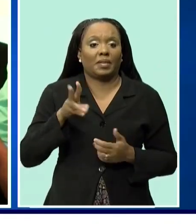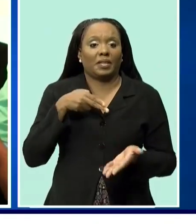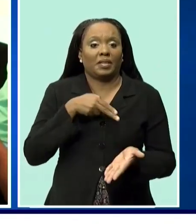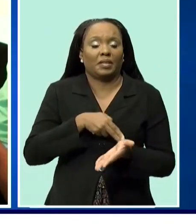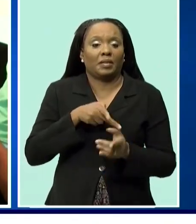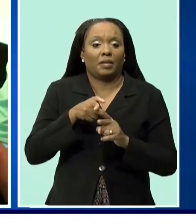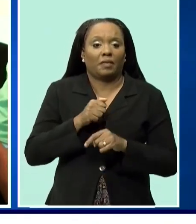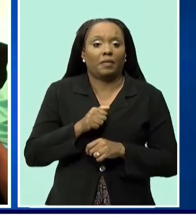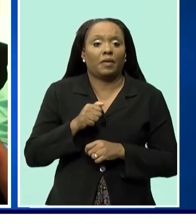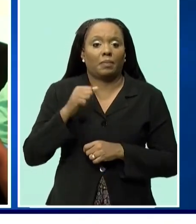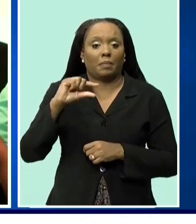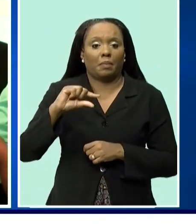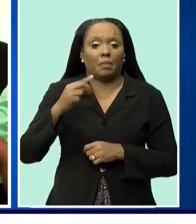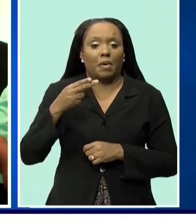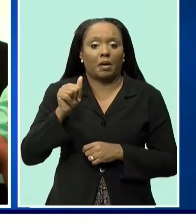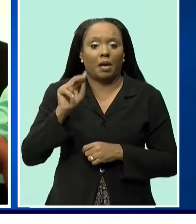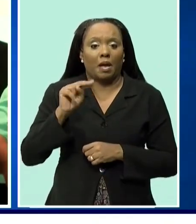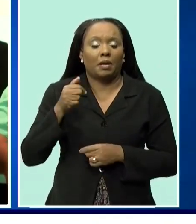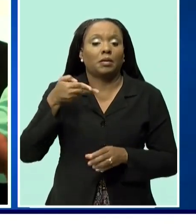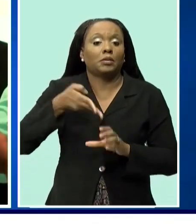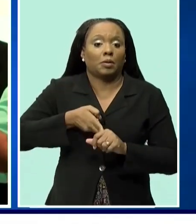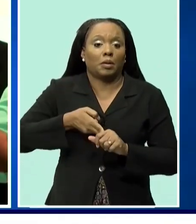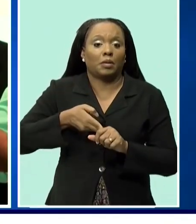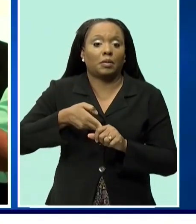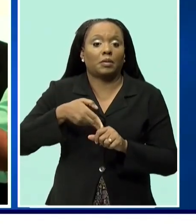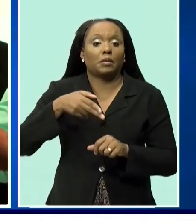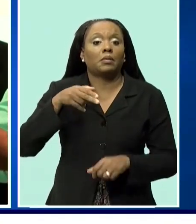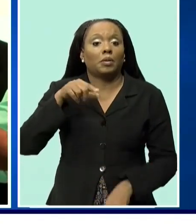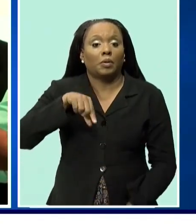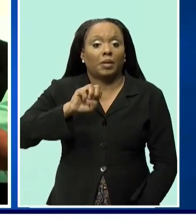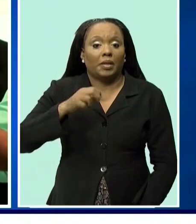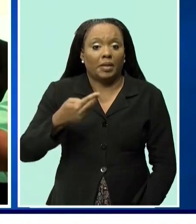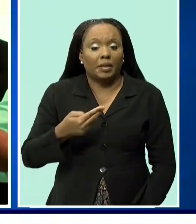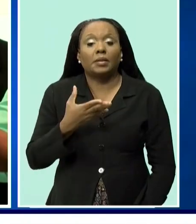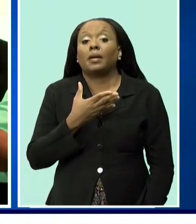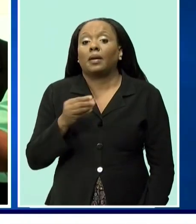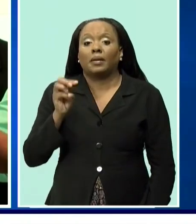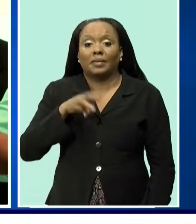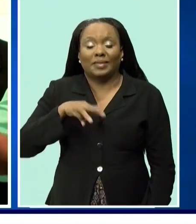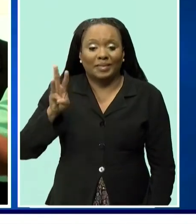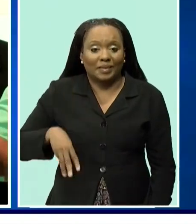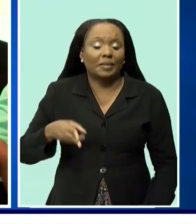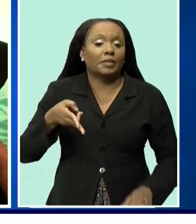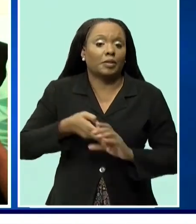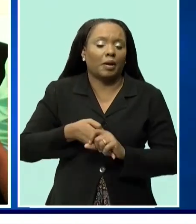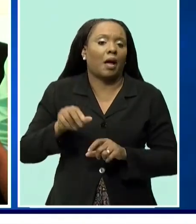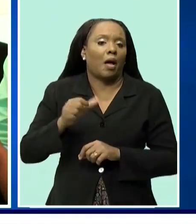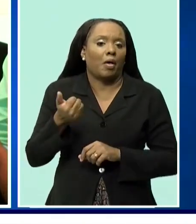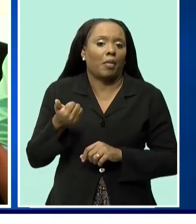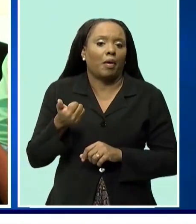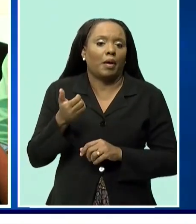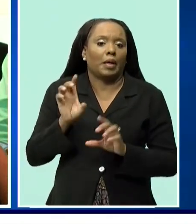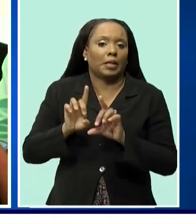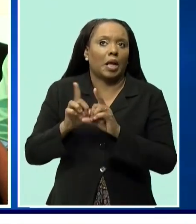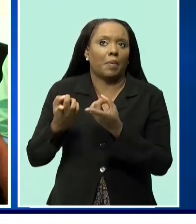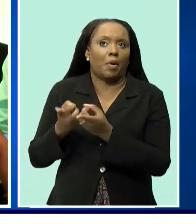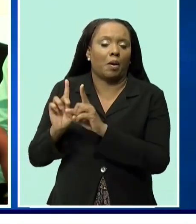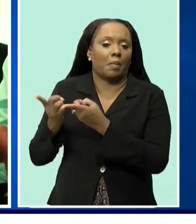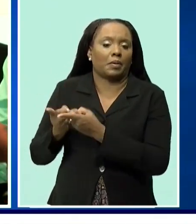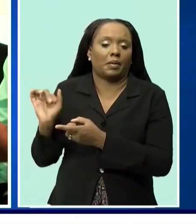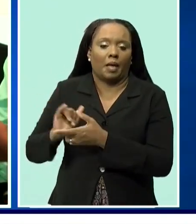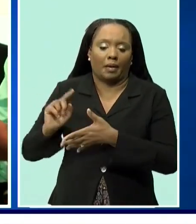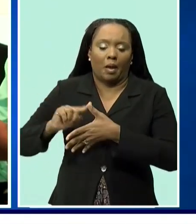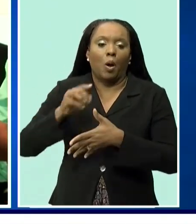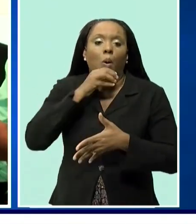Queen Elizabeth Hospital and 66 to join the agencies of the Ministry of Health. That is the